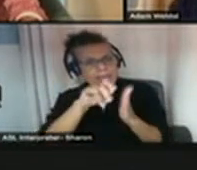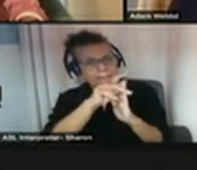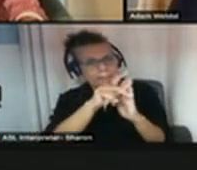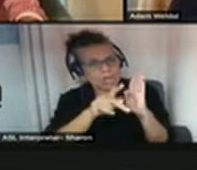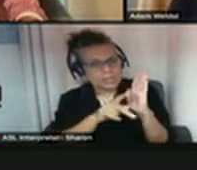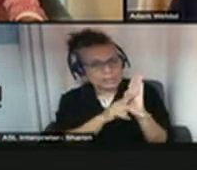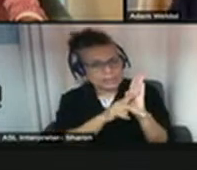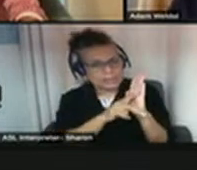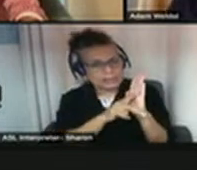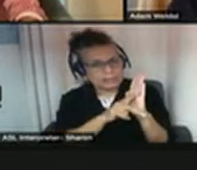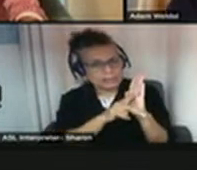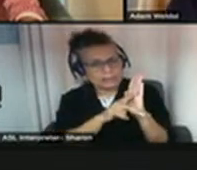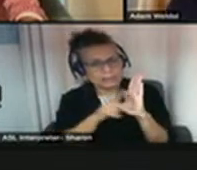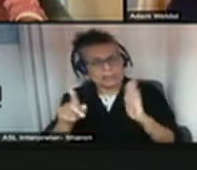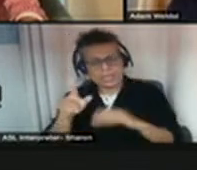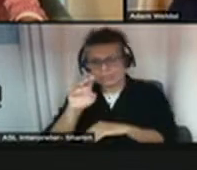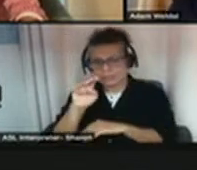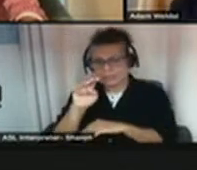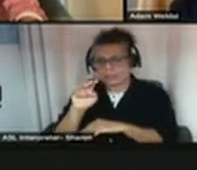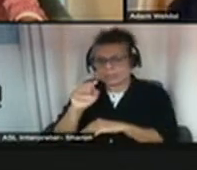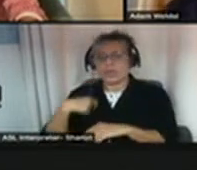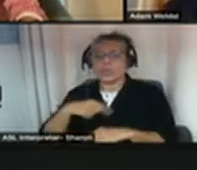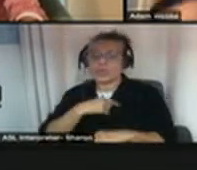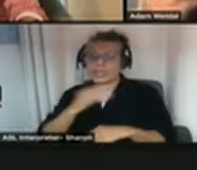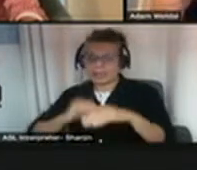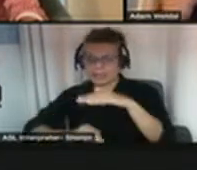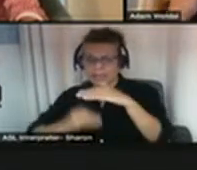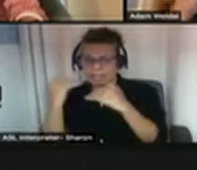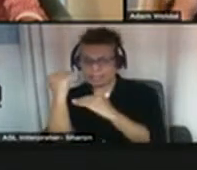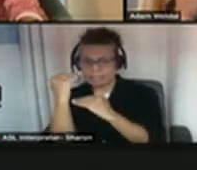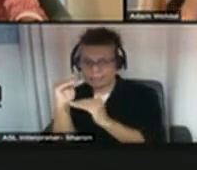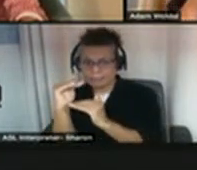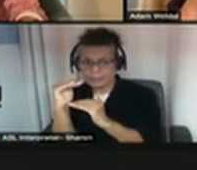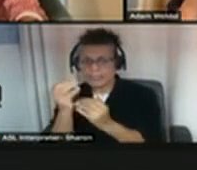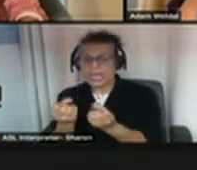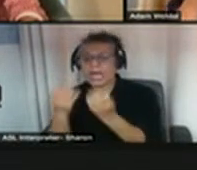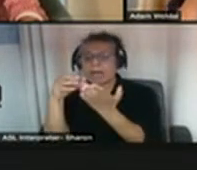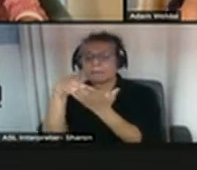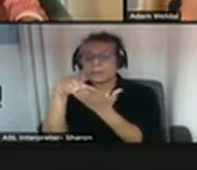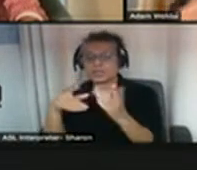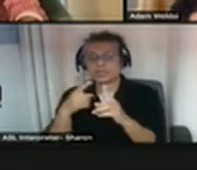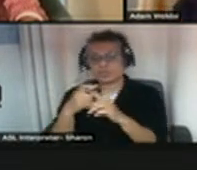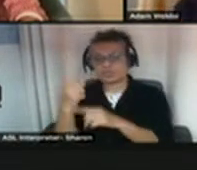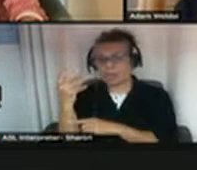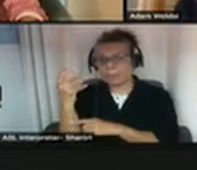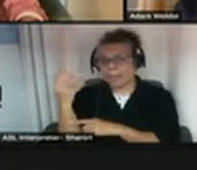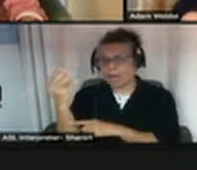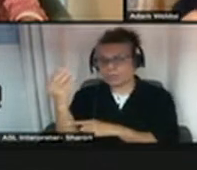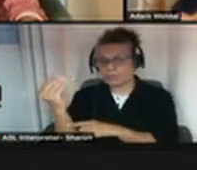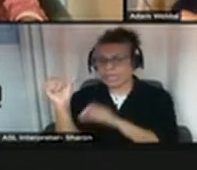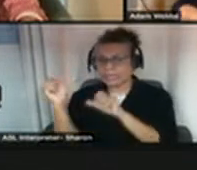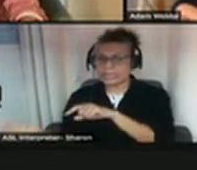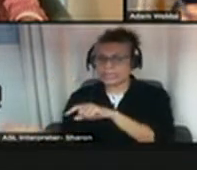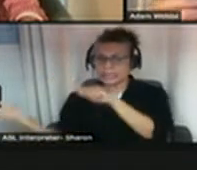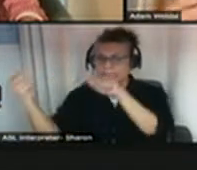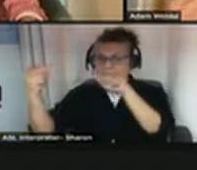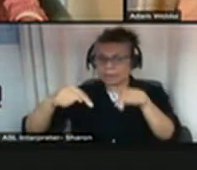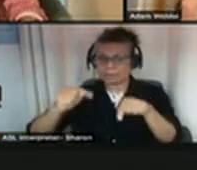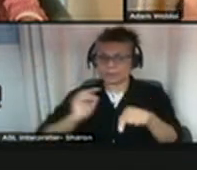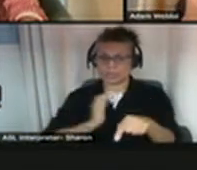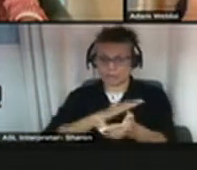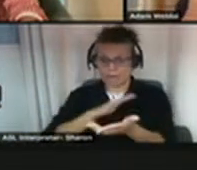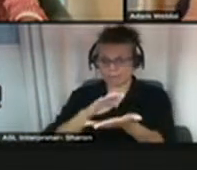that Mr. Drummy just asked you? So we have a cap on the number of students from outside, is that it, that can be in our district at any one